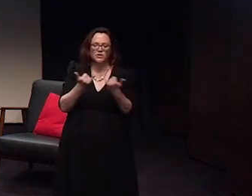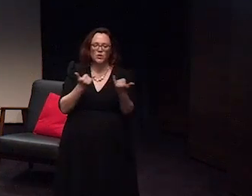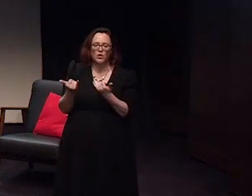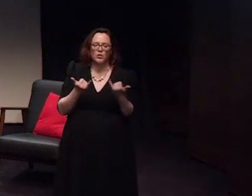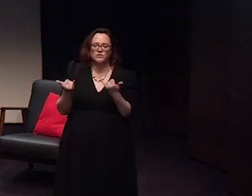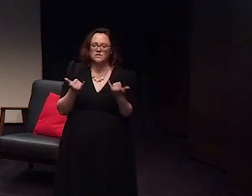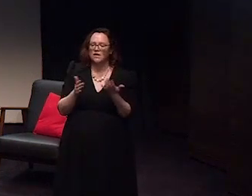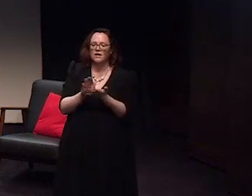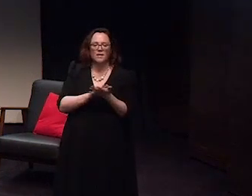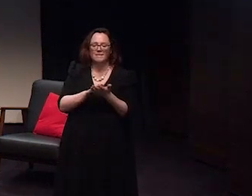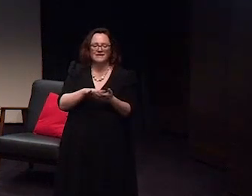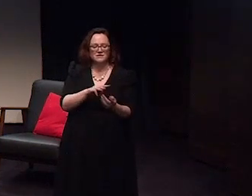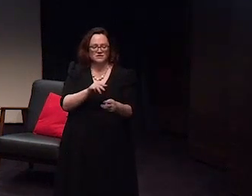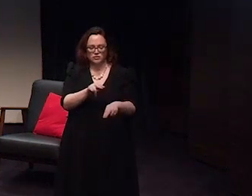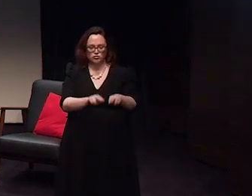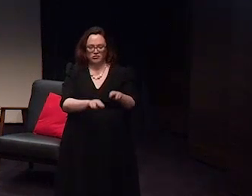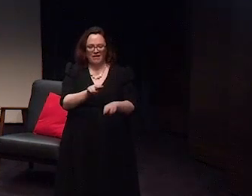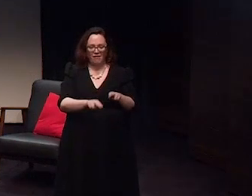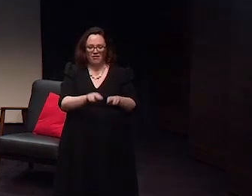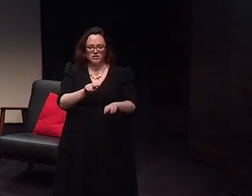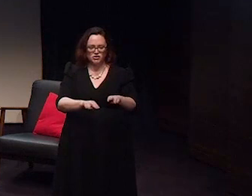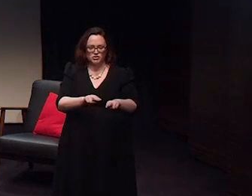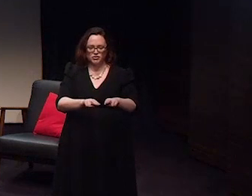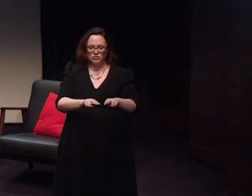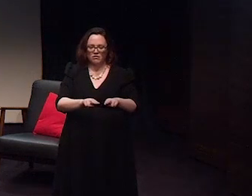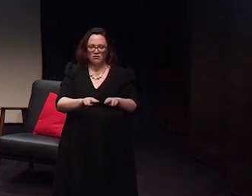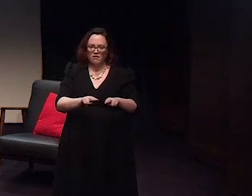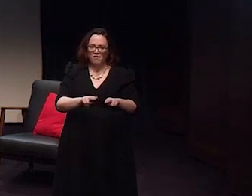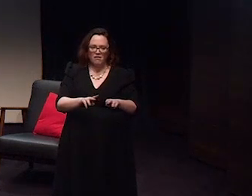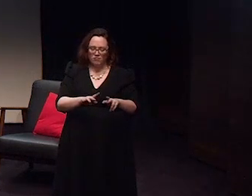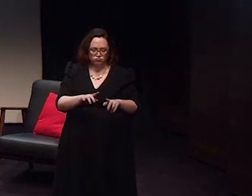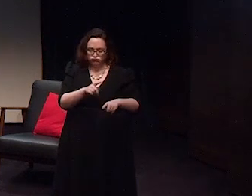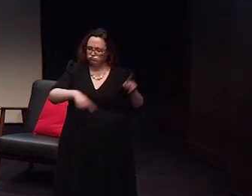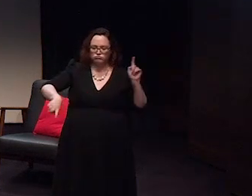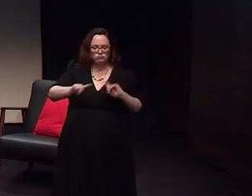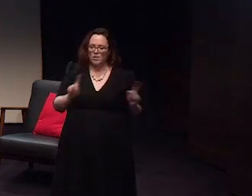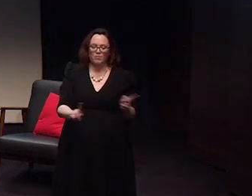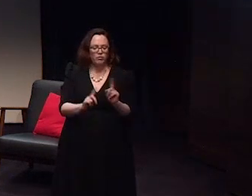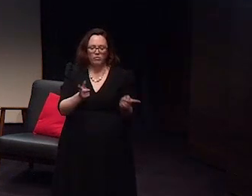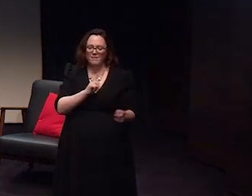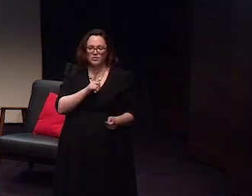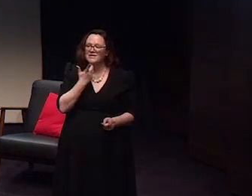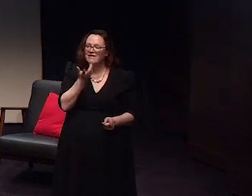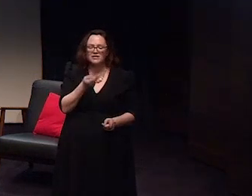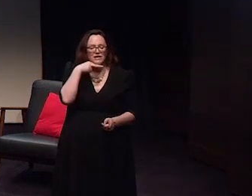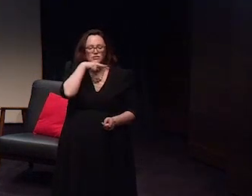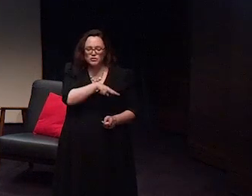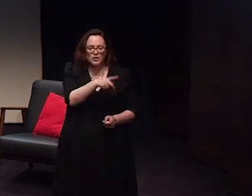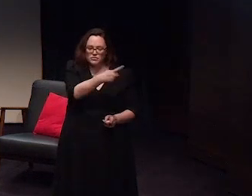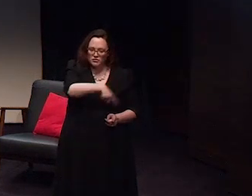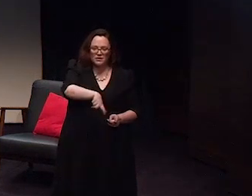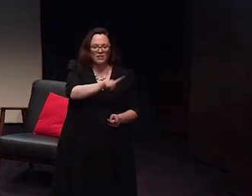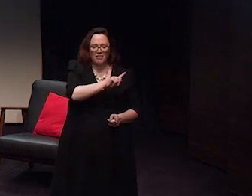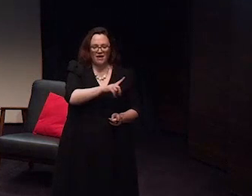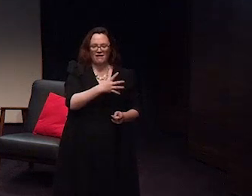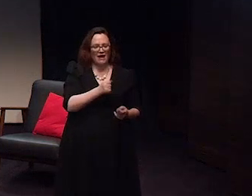remotely triage the many people, sometimes over 200 per day, who were having difficulty